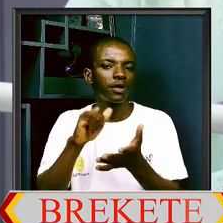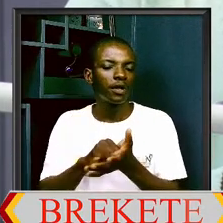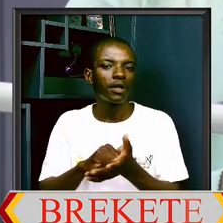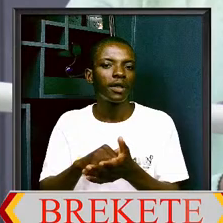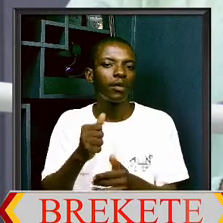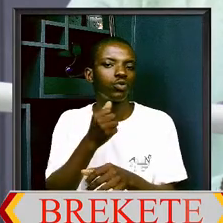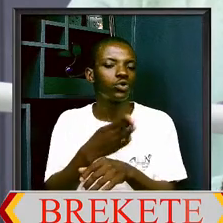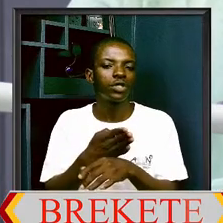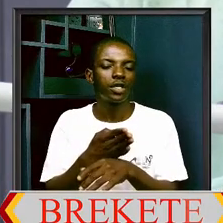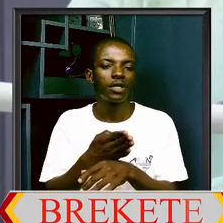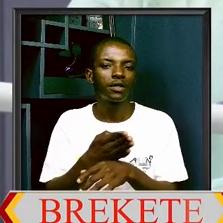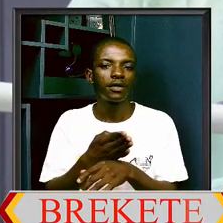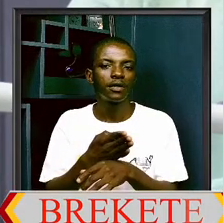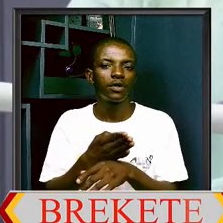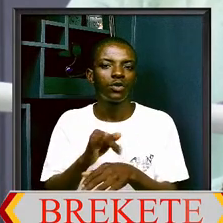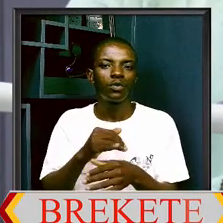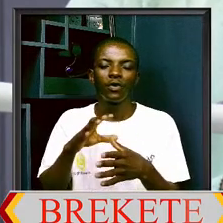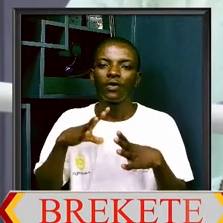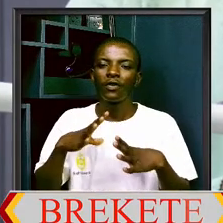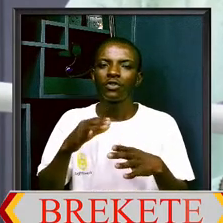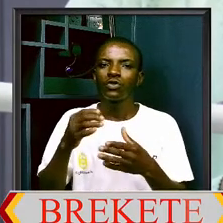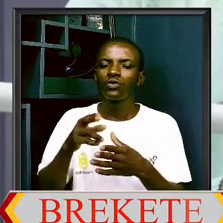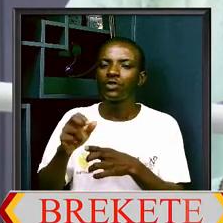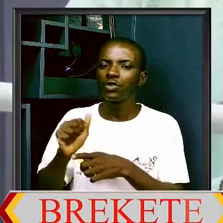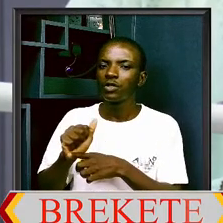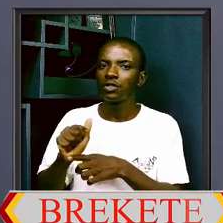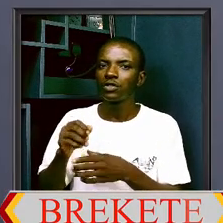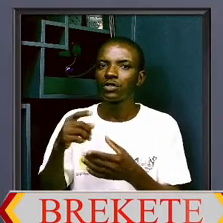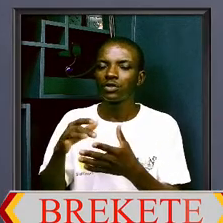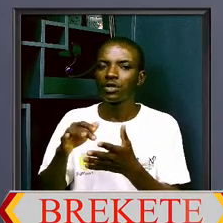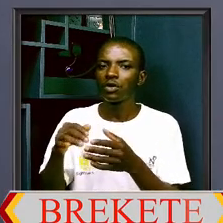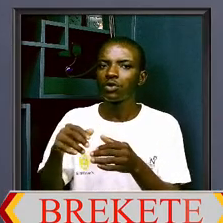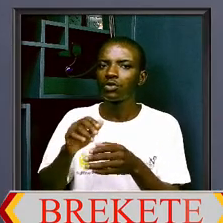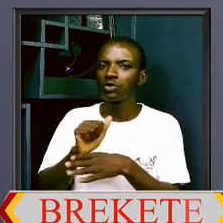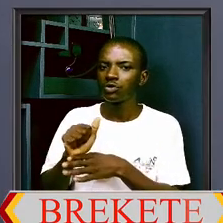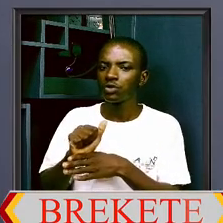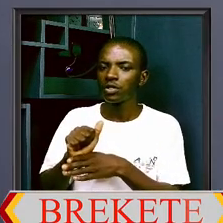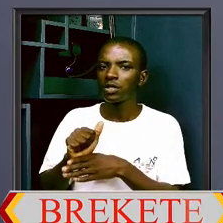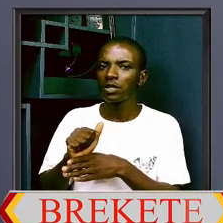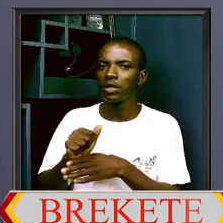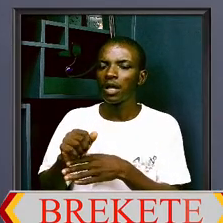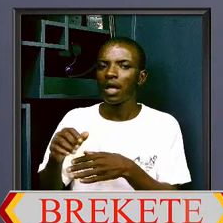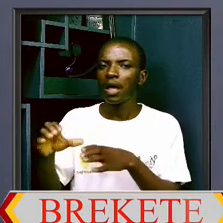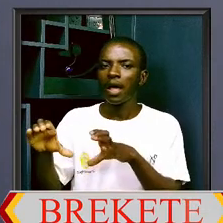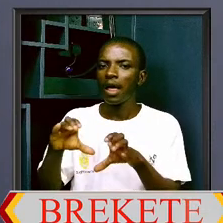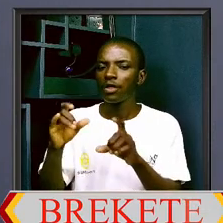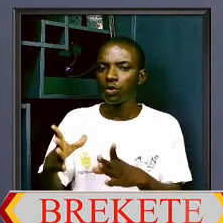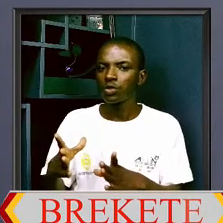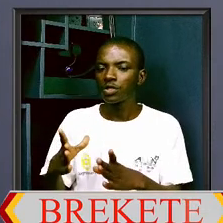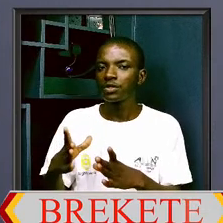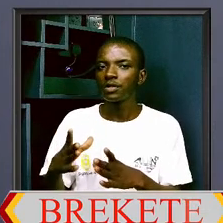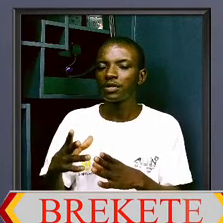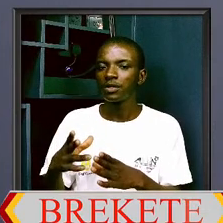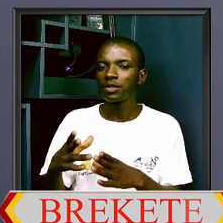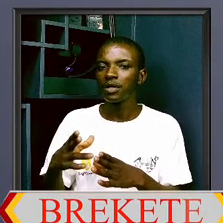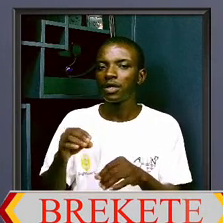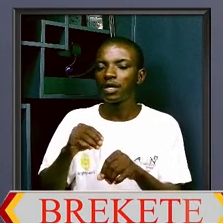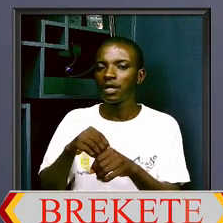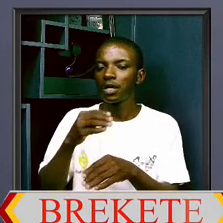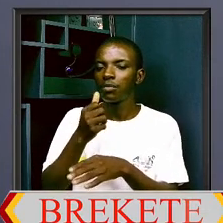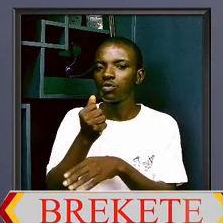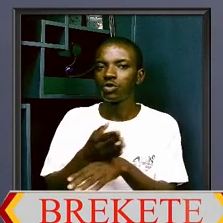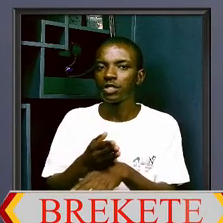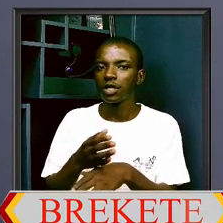yes very soon we going to train actors and actresses in Abuja uh in our